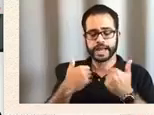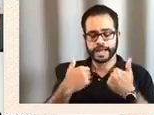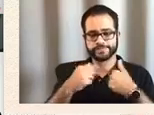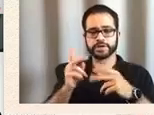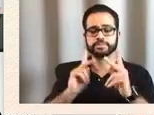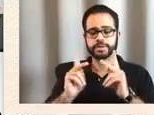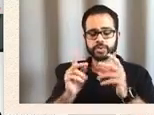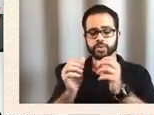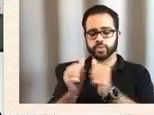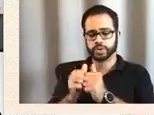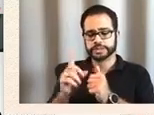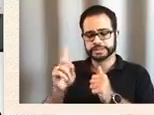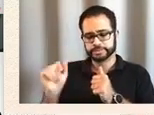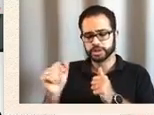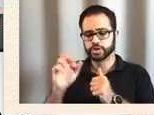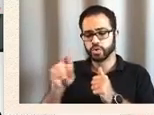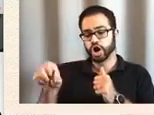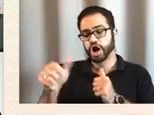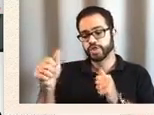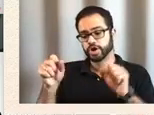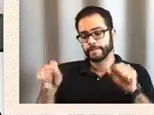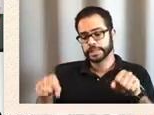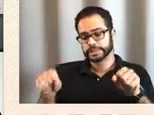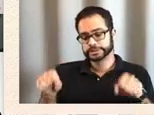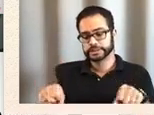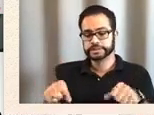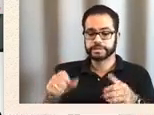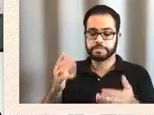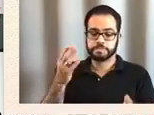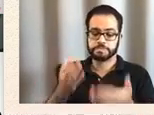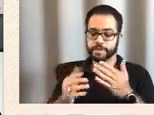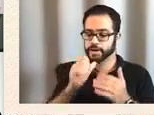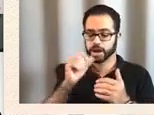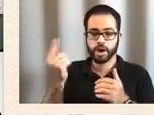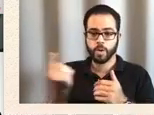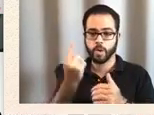disabilities or of other abilities who may have not always had